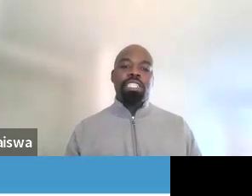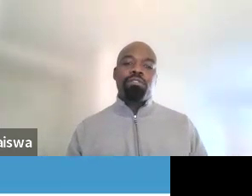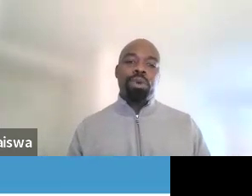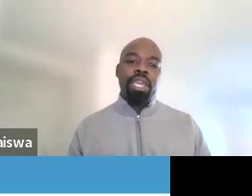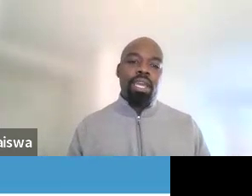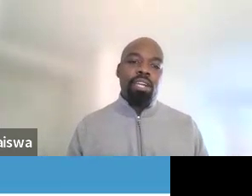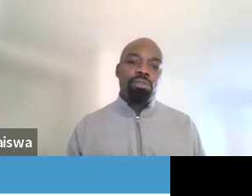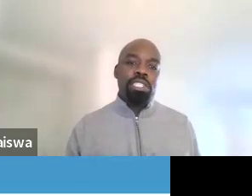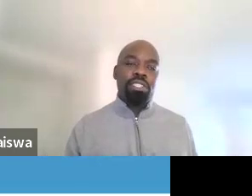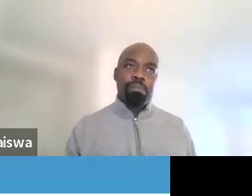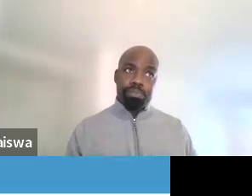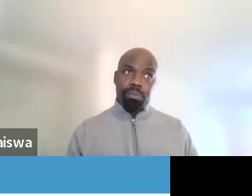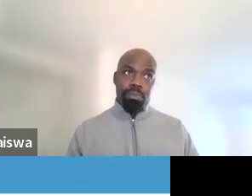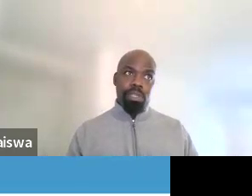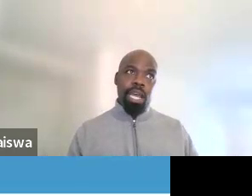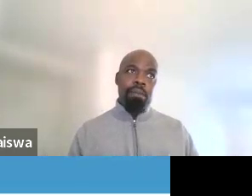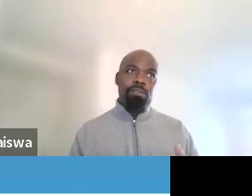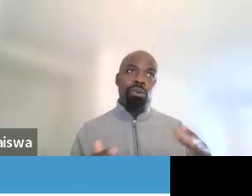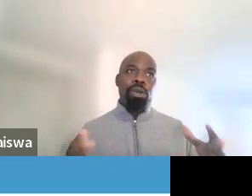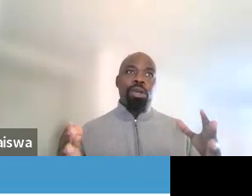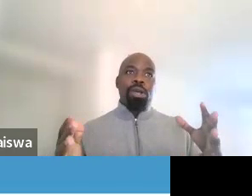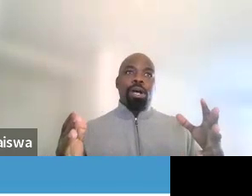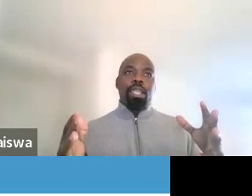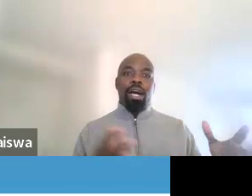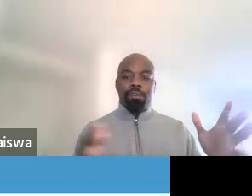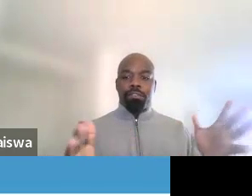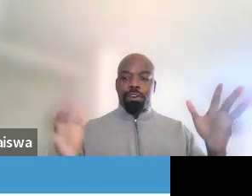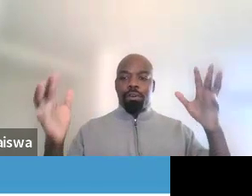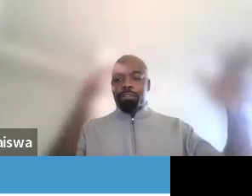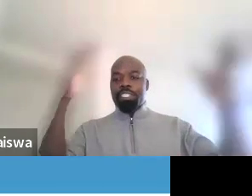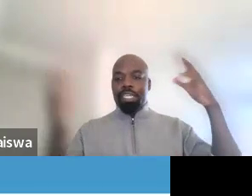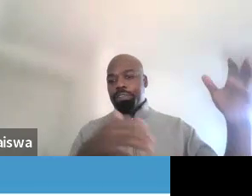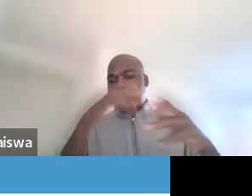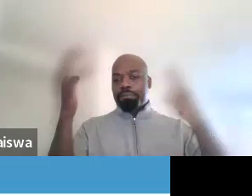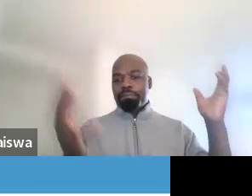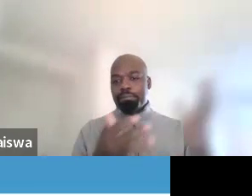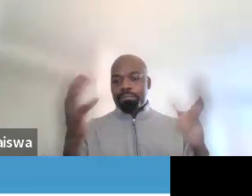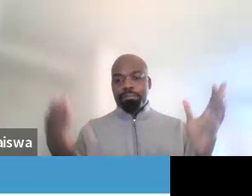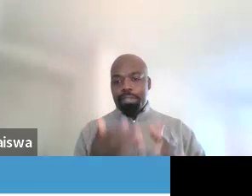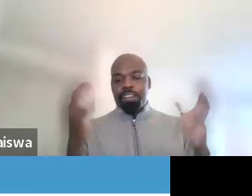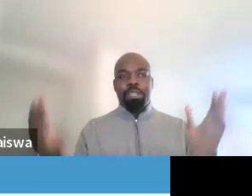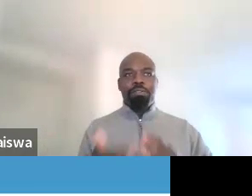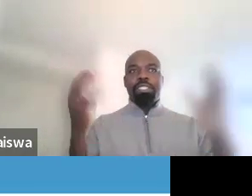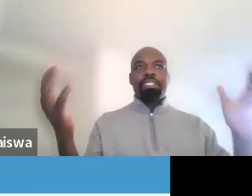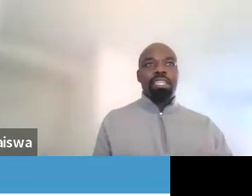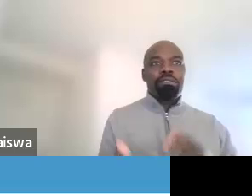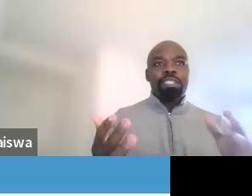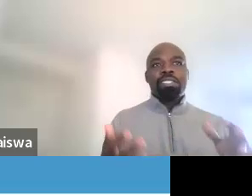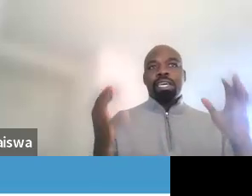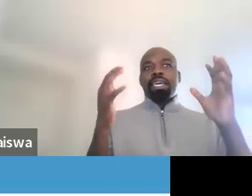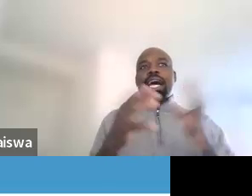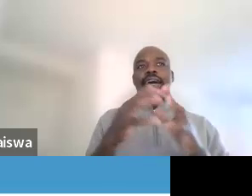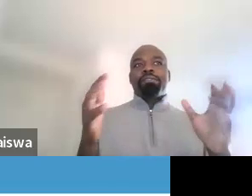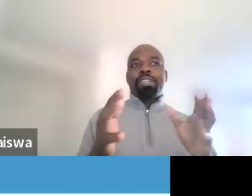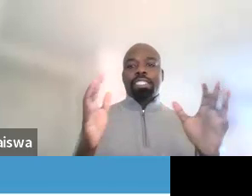most effective way to reach them. So a lot of offices, government offices, other